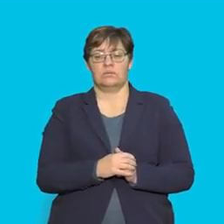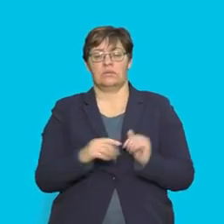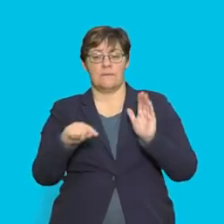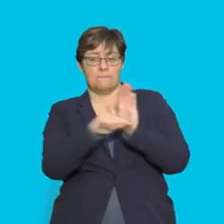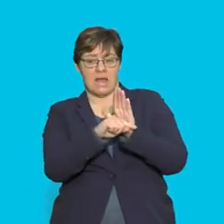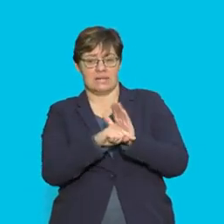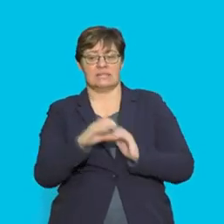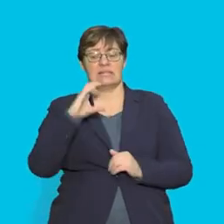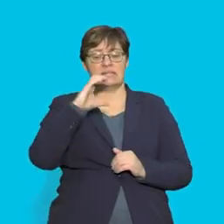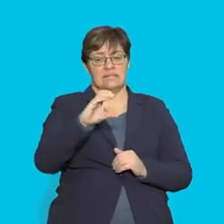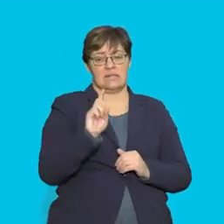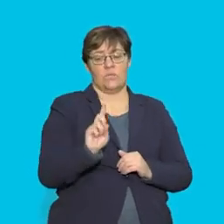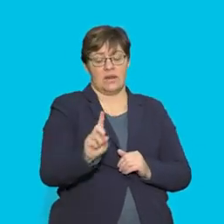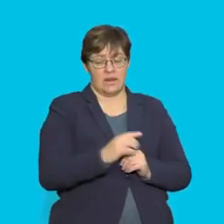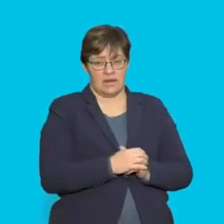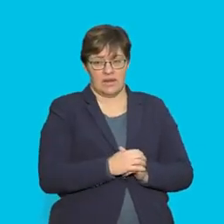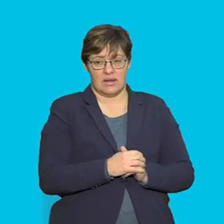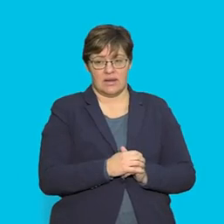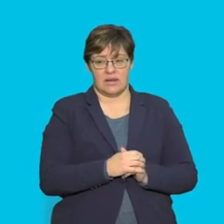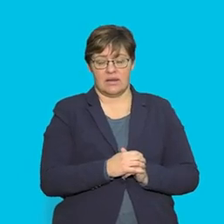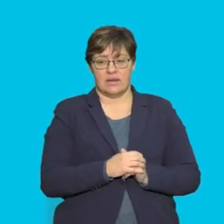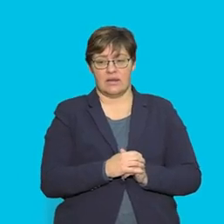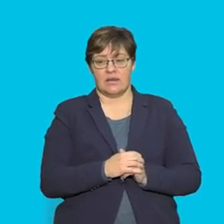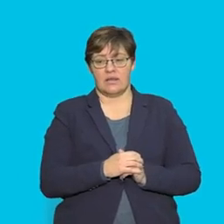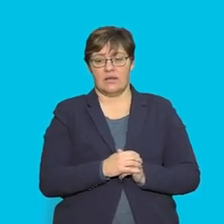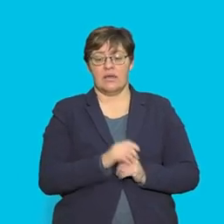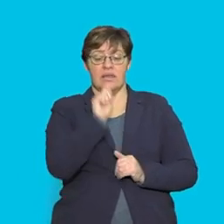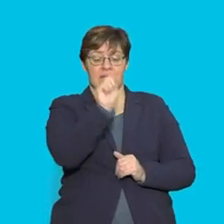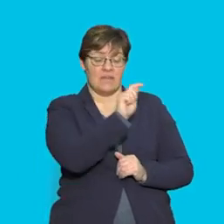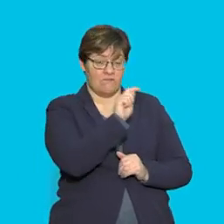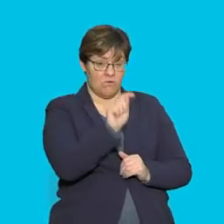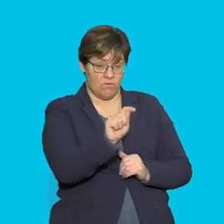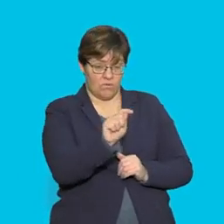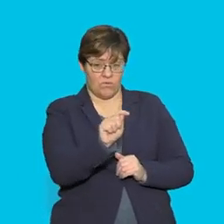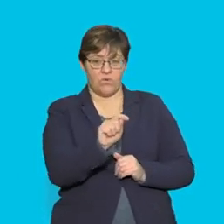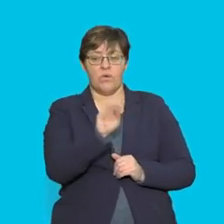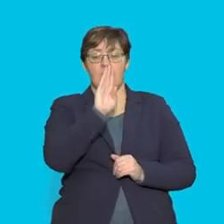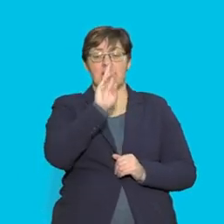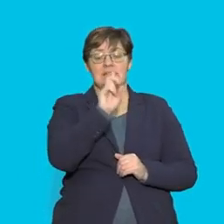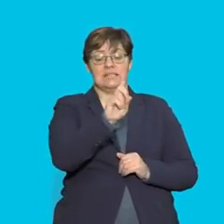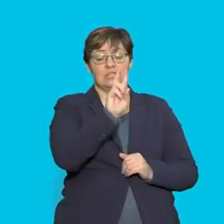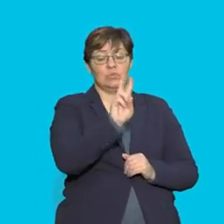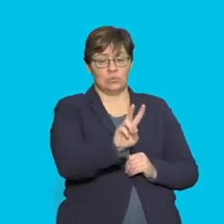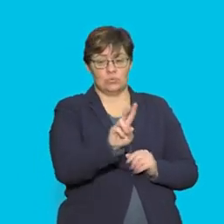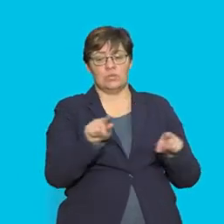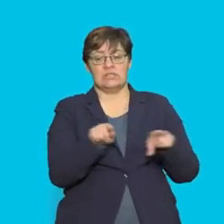minus C1, right? And therefore, D2 will be equals to